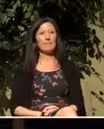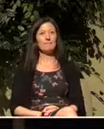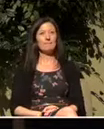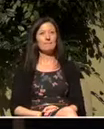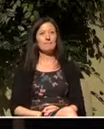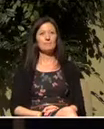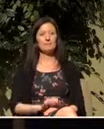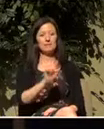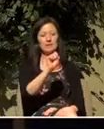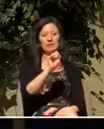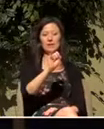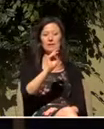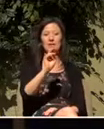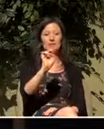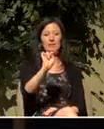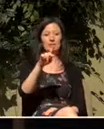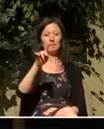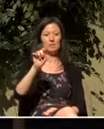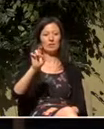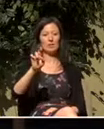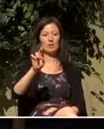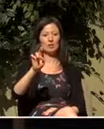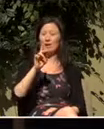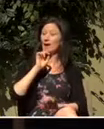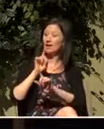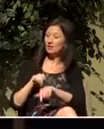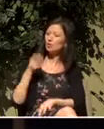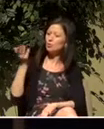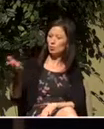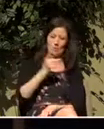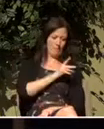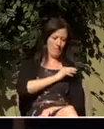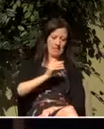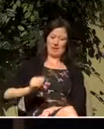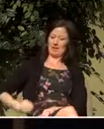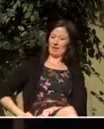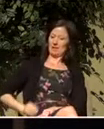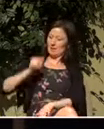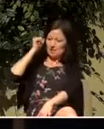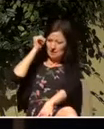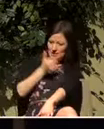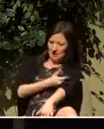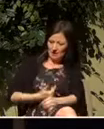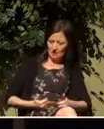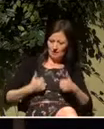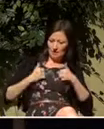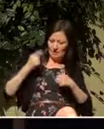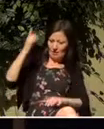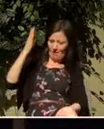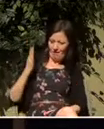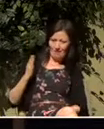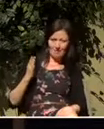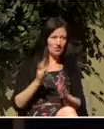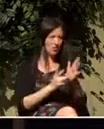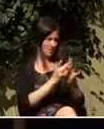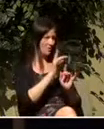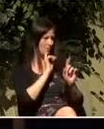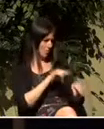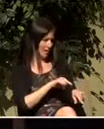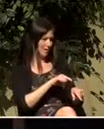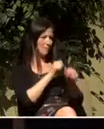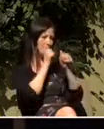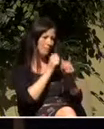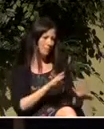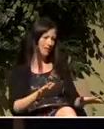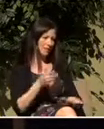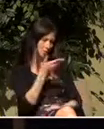Peter answered, "You are the Messiah, the Son of the living God." Jesus replied, "Blessed are you, Simon,